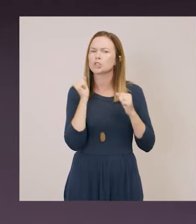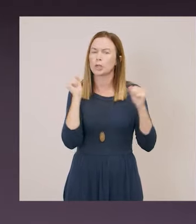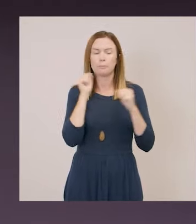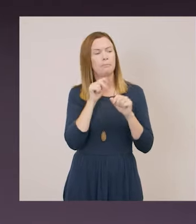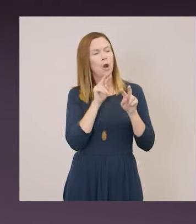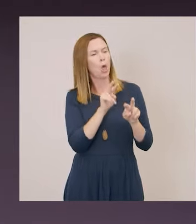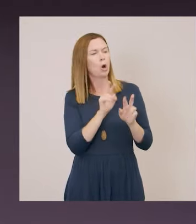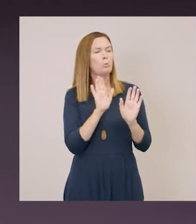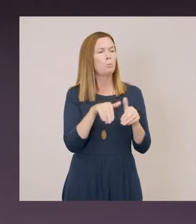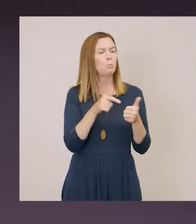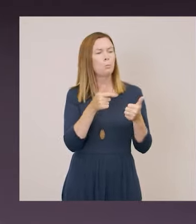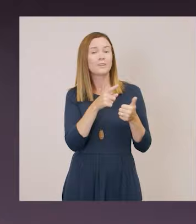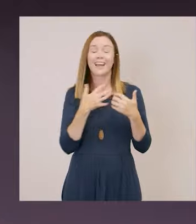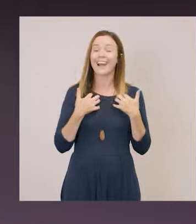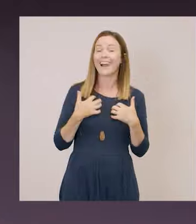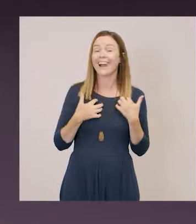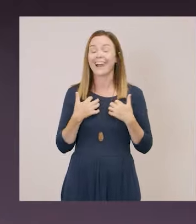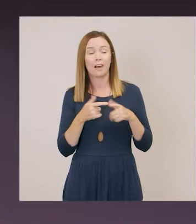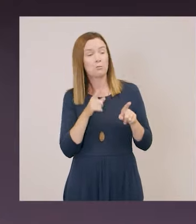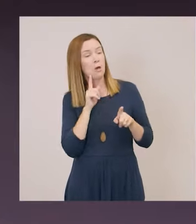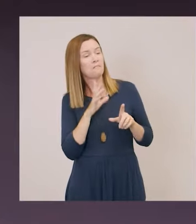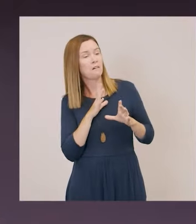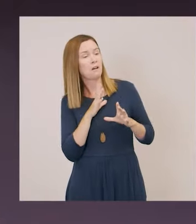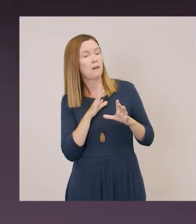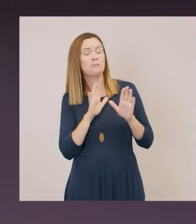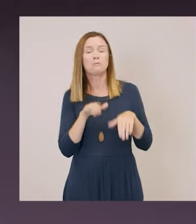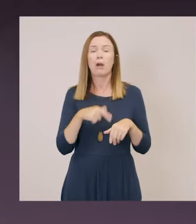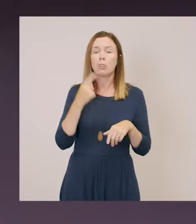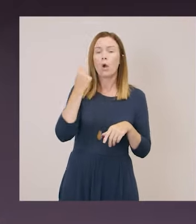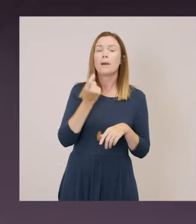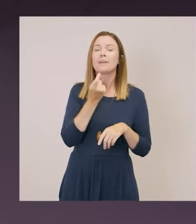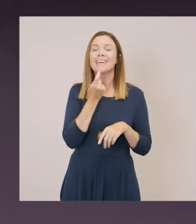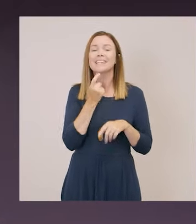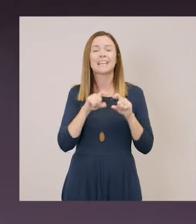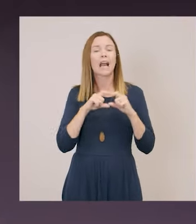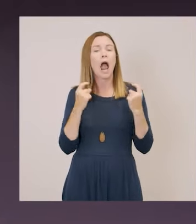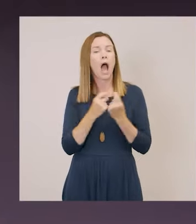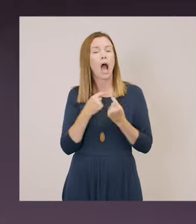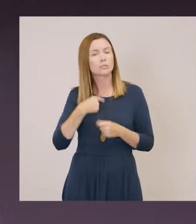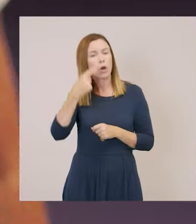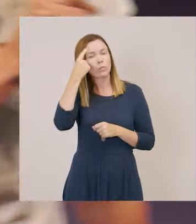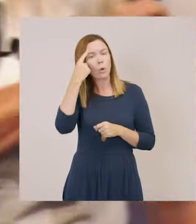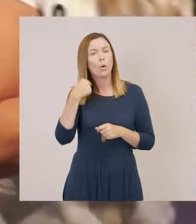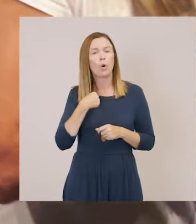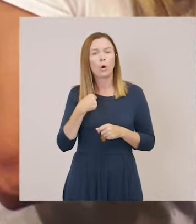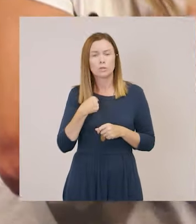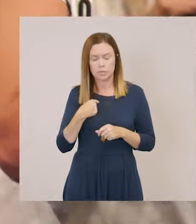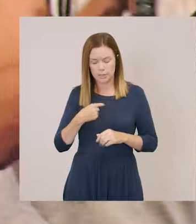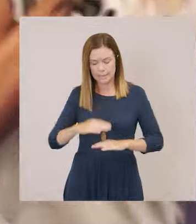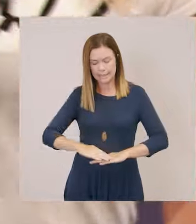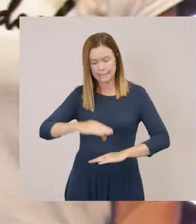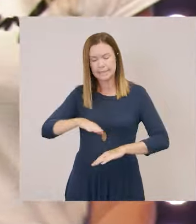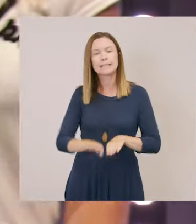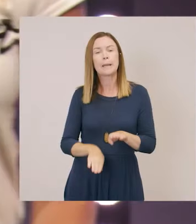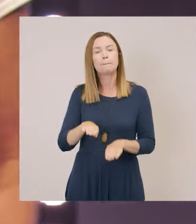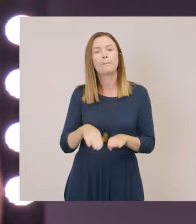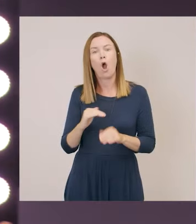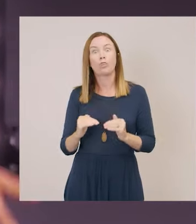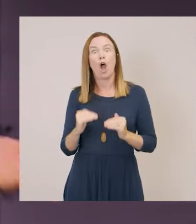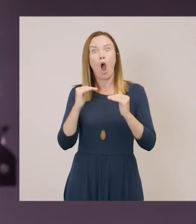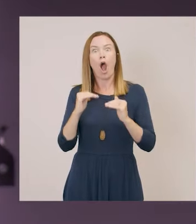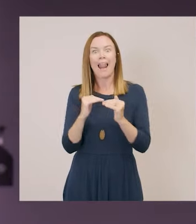She looked harmless, actually. She was very enthusiastic and I kind of thought, this is going to be easy. I put my little step onto the highest